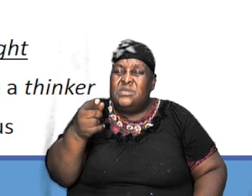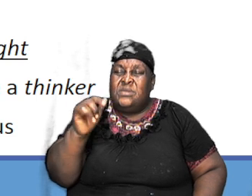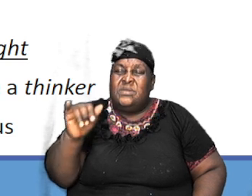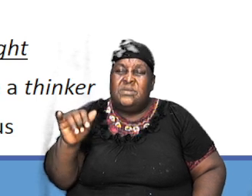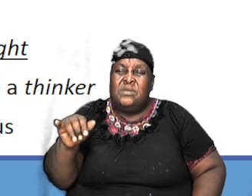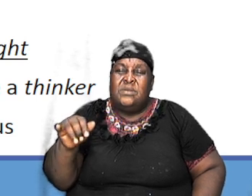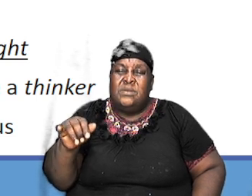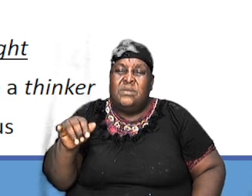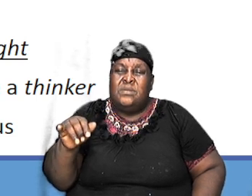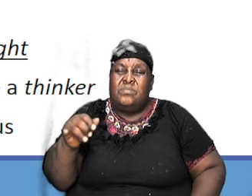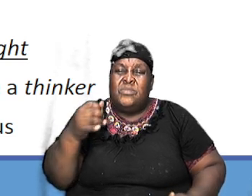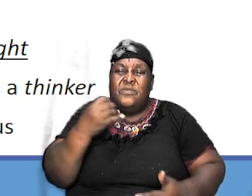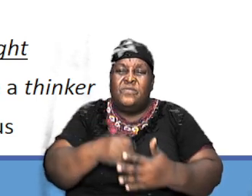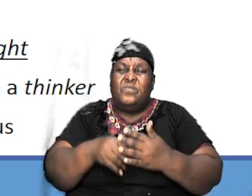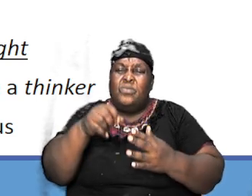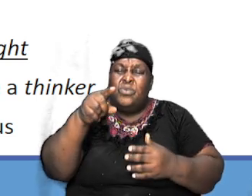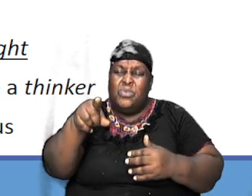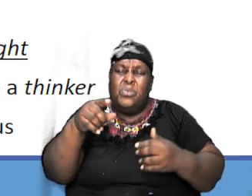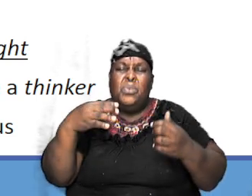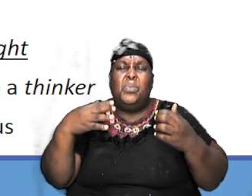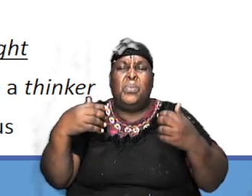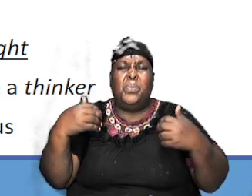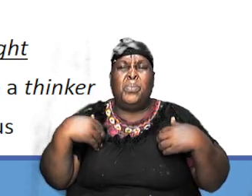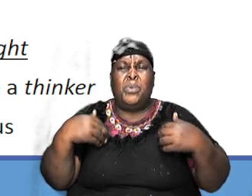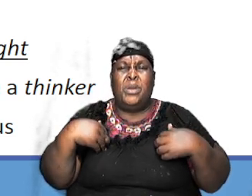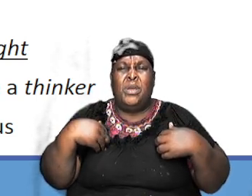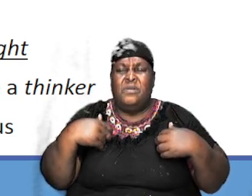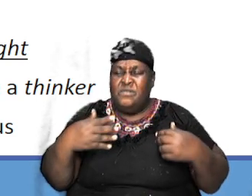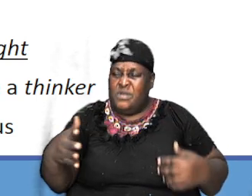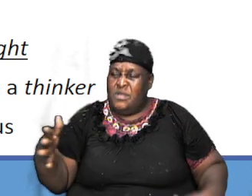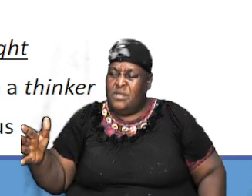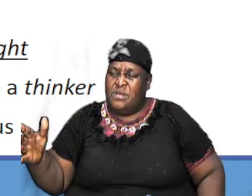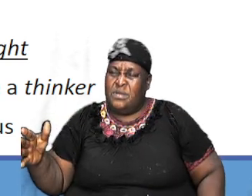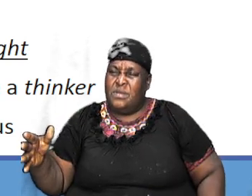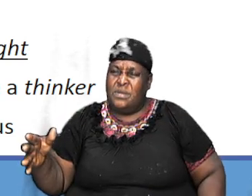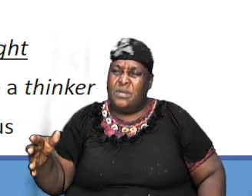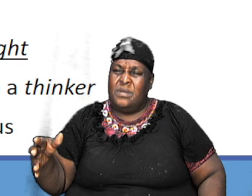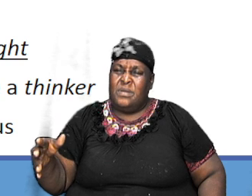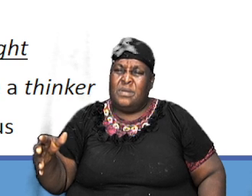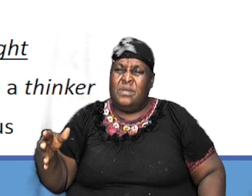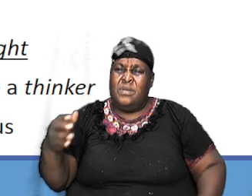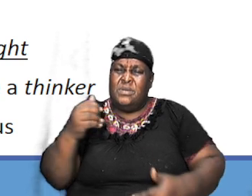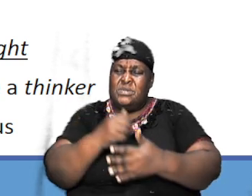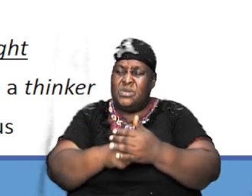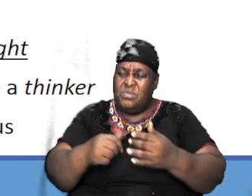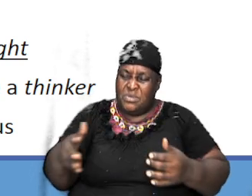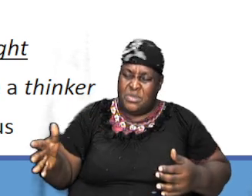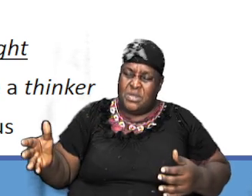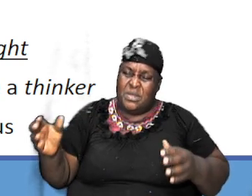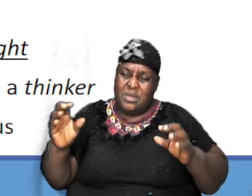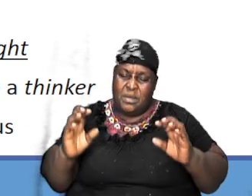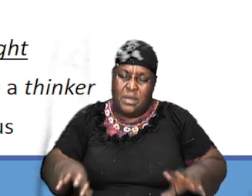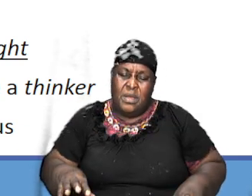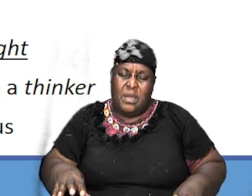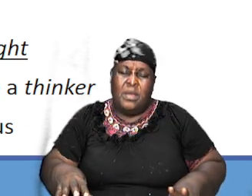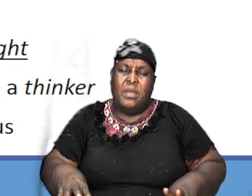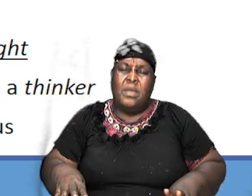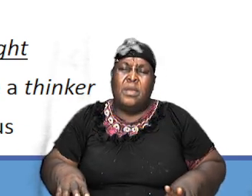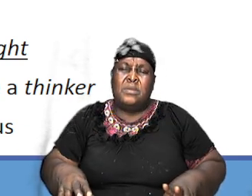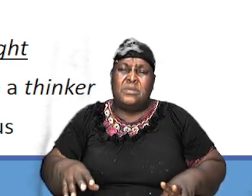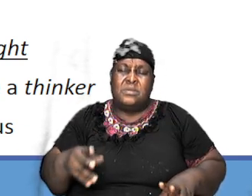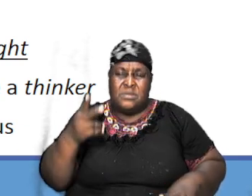before you have a thing, or before something can